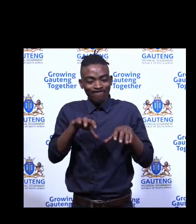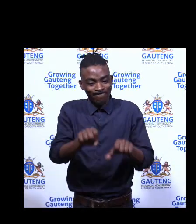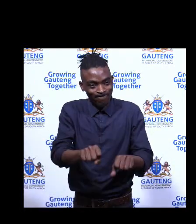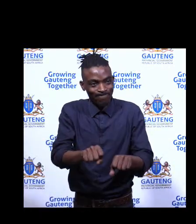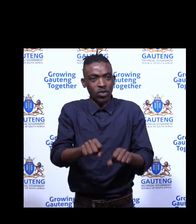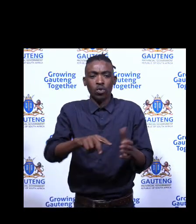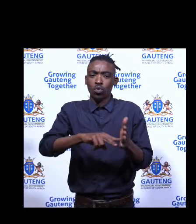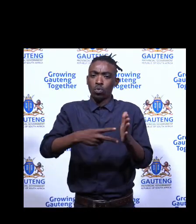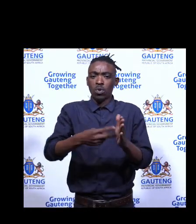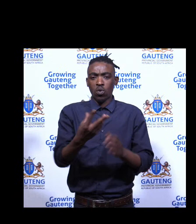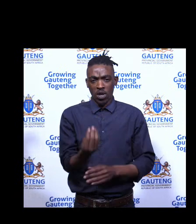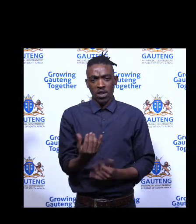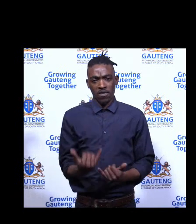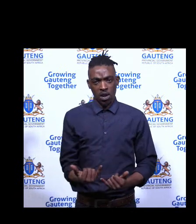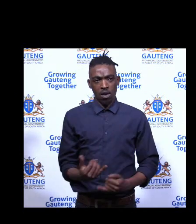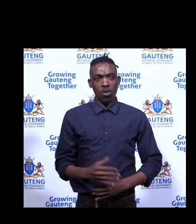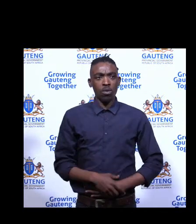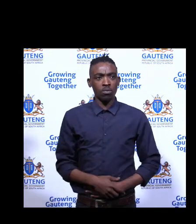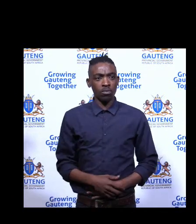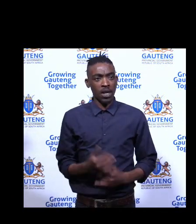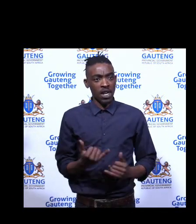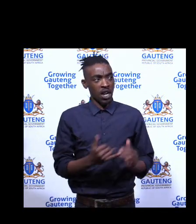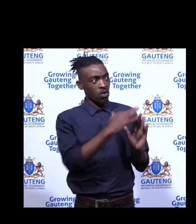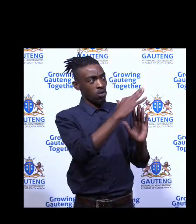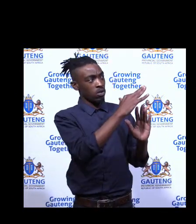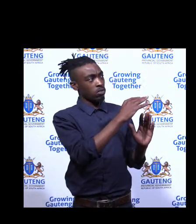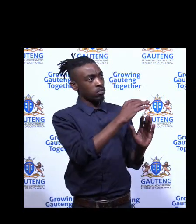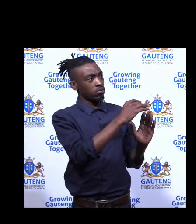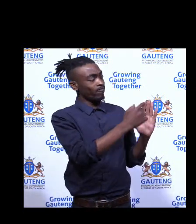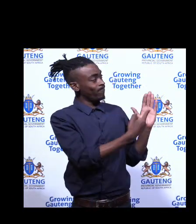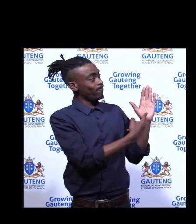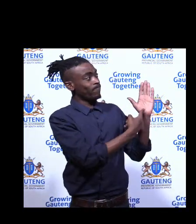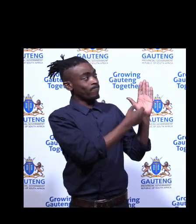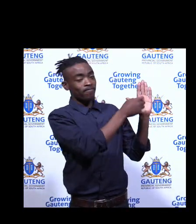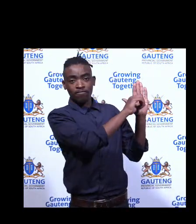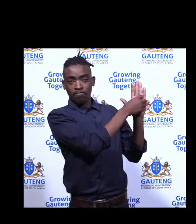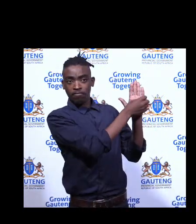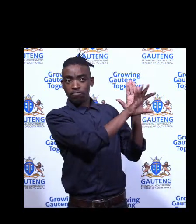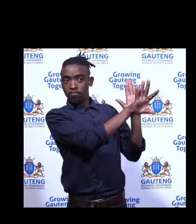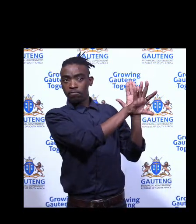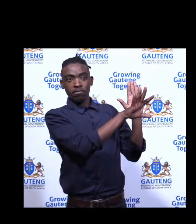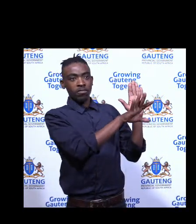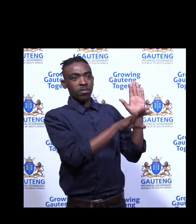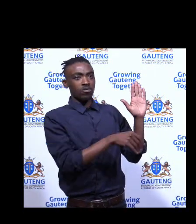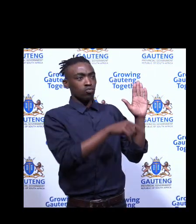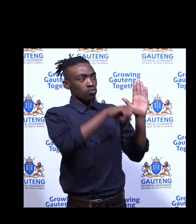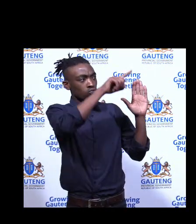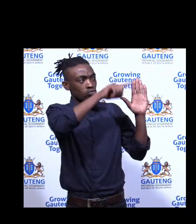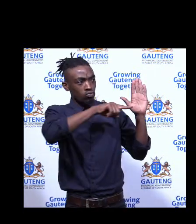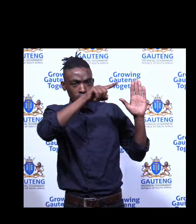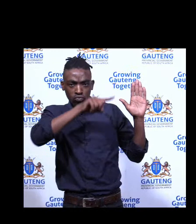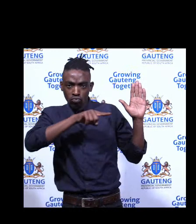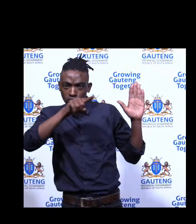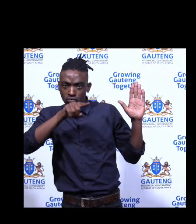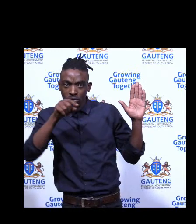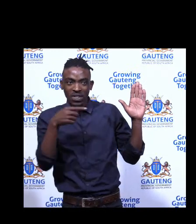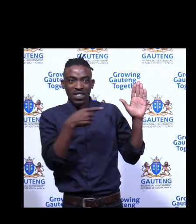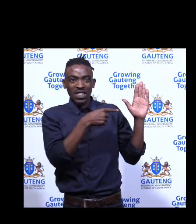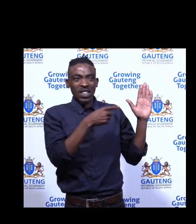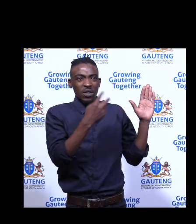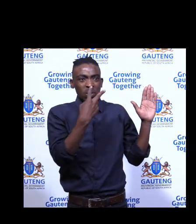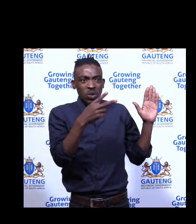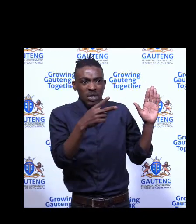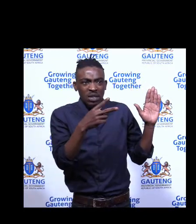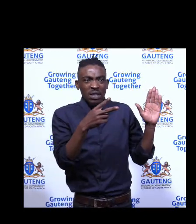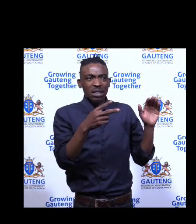and the new numbers. So let's look at the top graph there, where you can see in green is the total number of cases that you